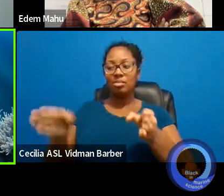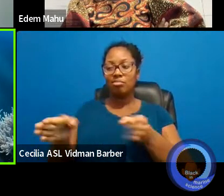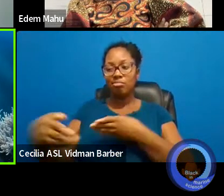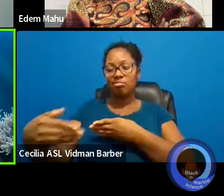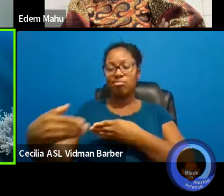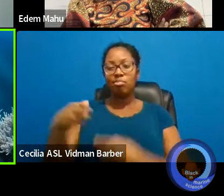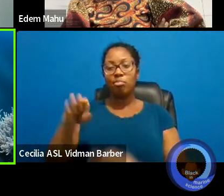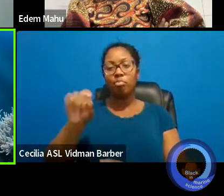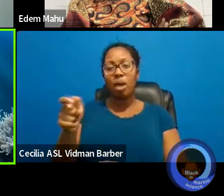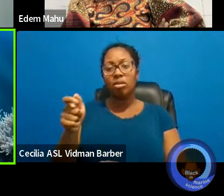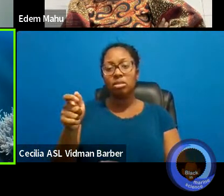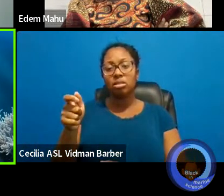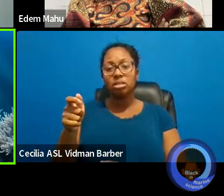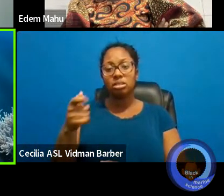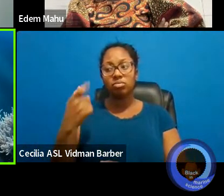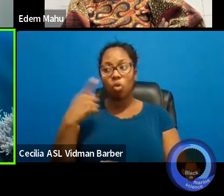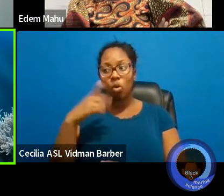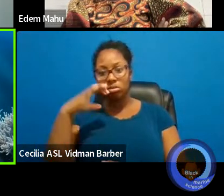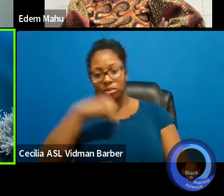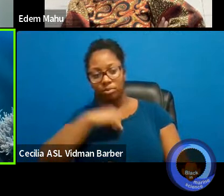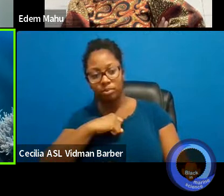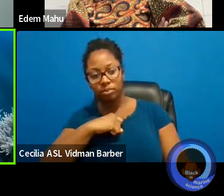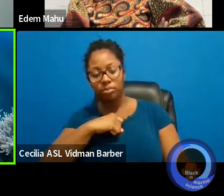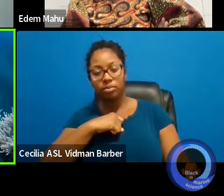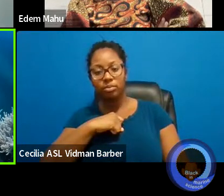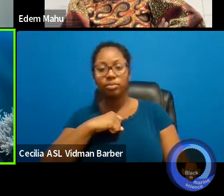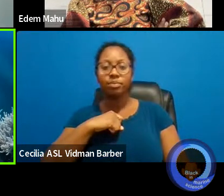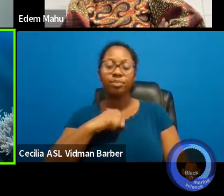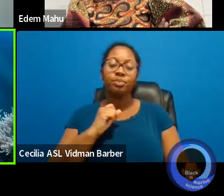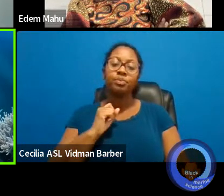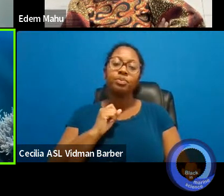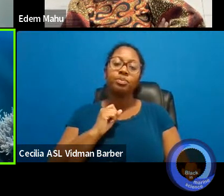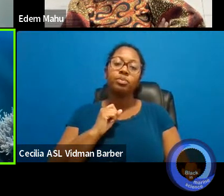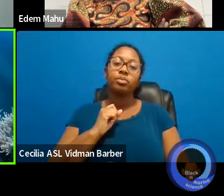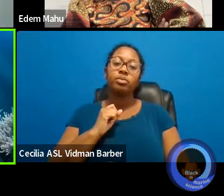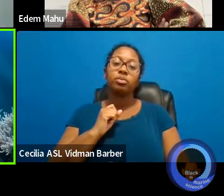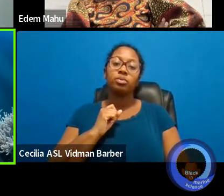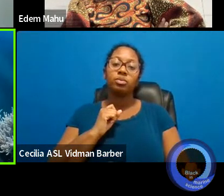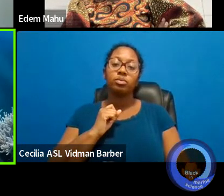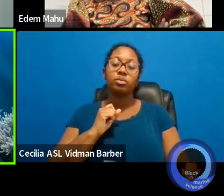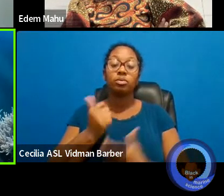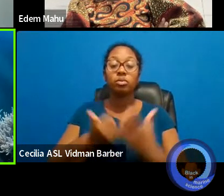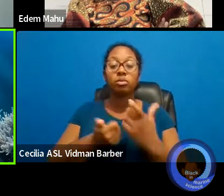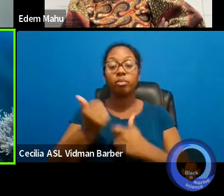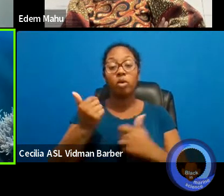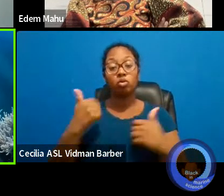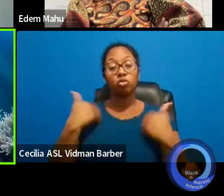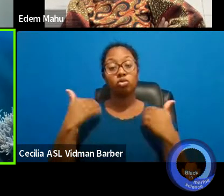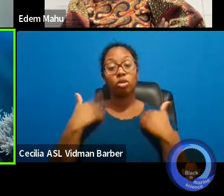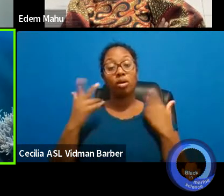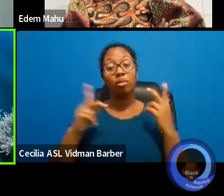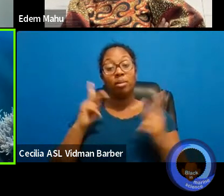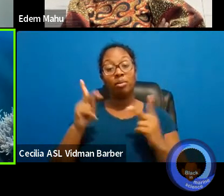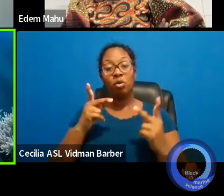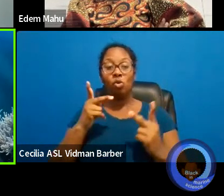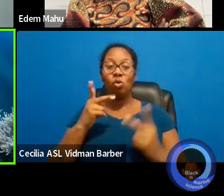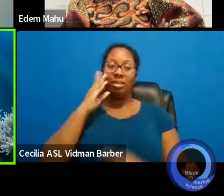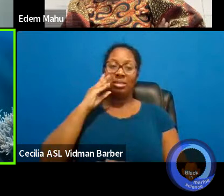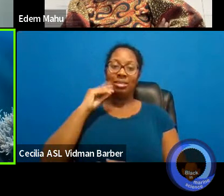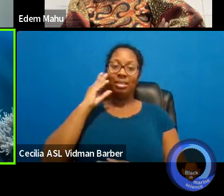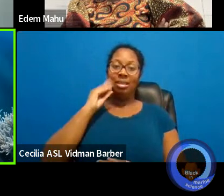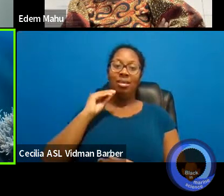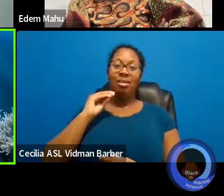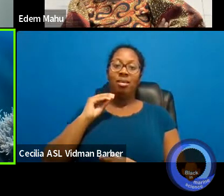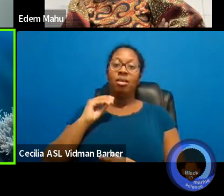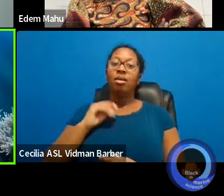assumption. And I think it's something that most young people face, especially from this part of Africa.